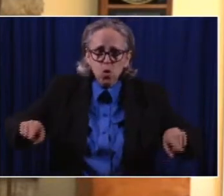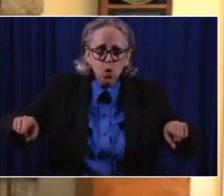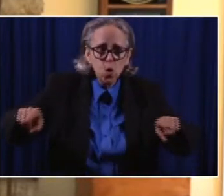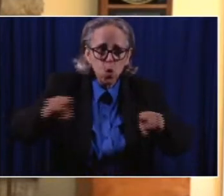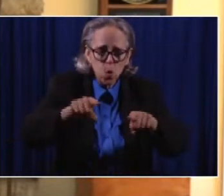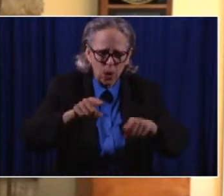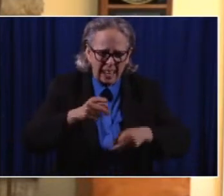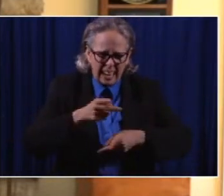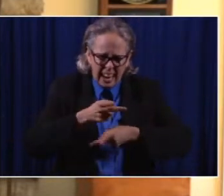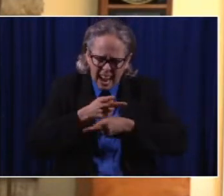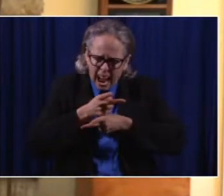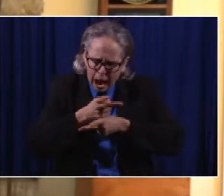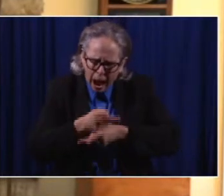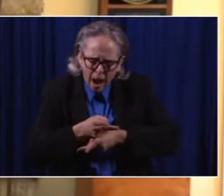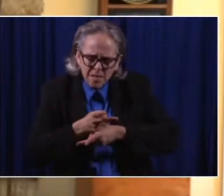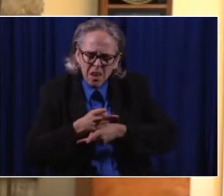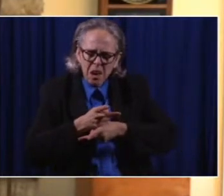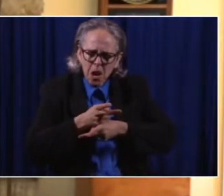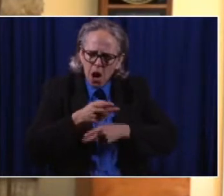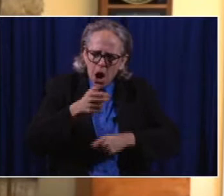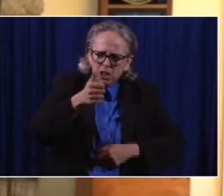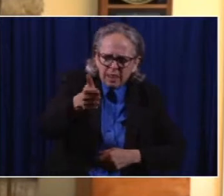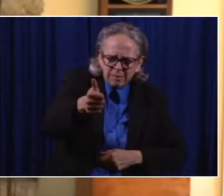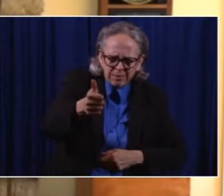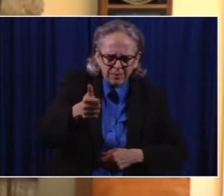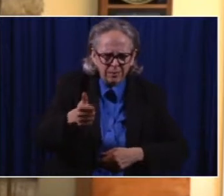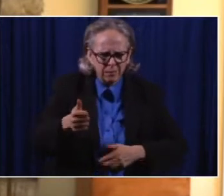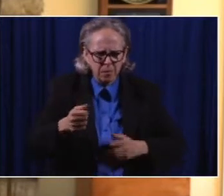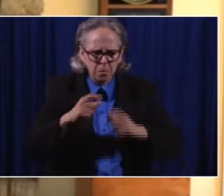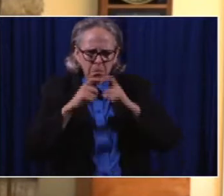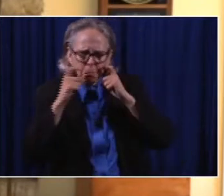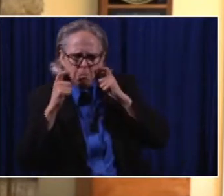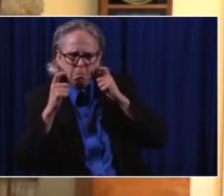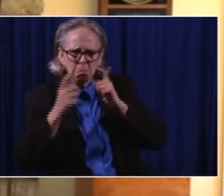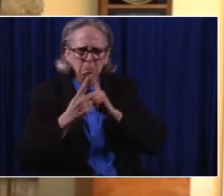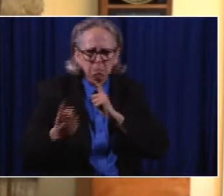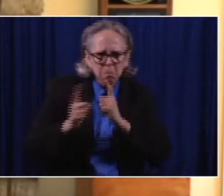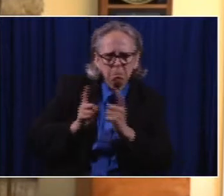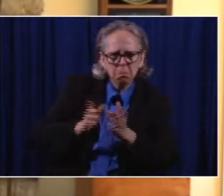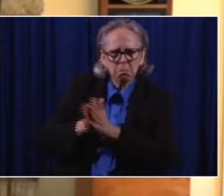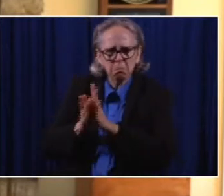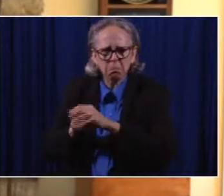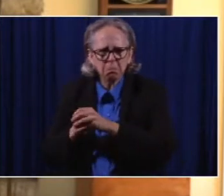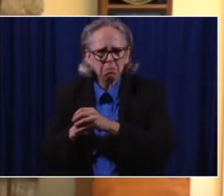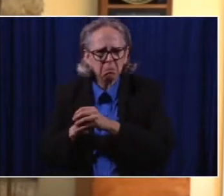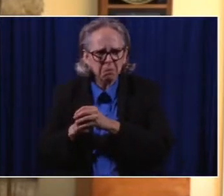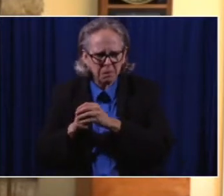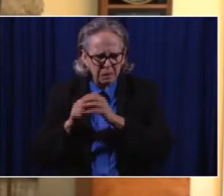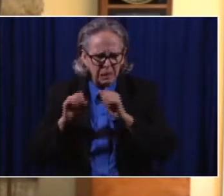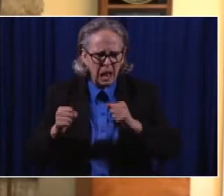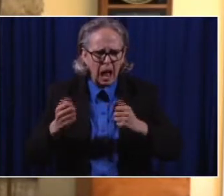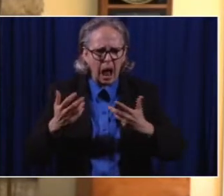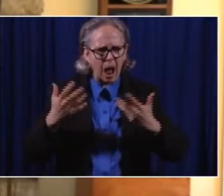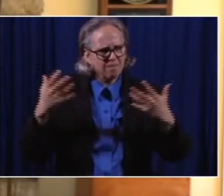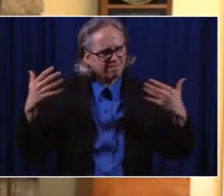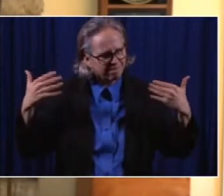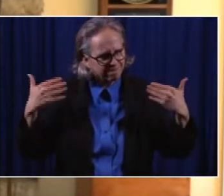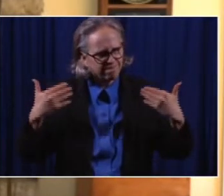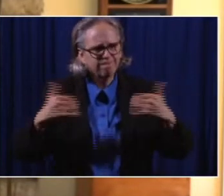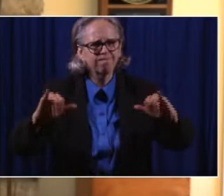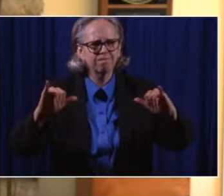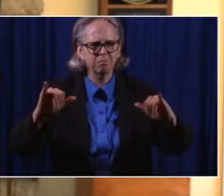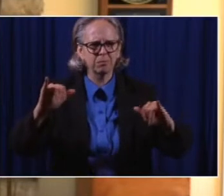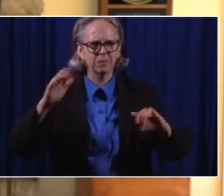things that we've always done, but we cannot do them the same way. We have to do them differently. We have to do them